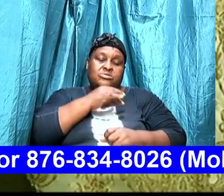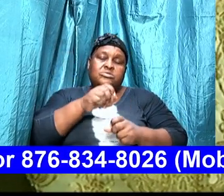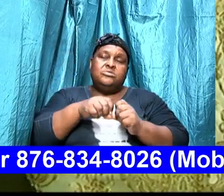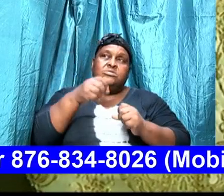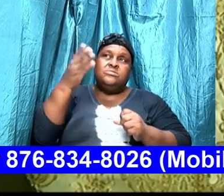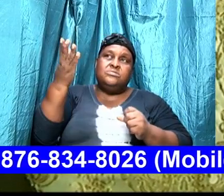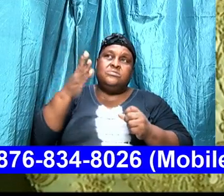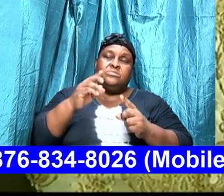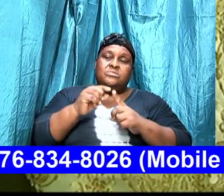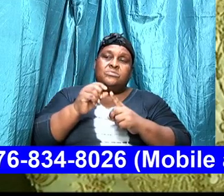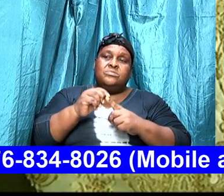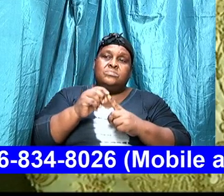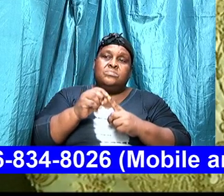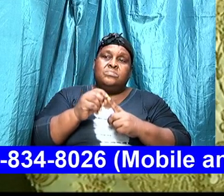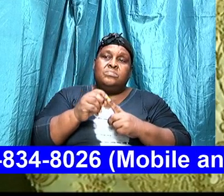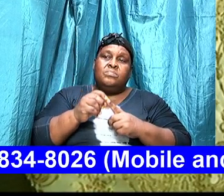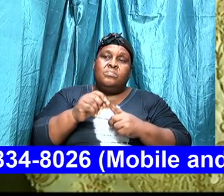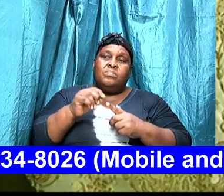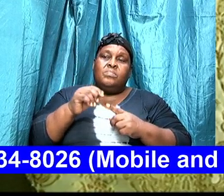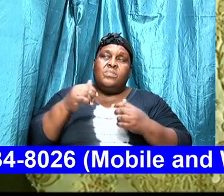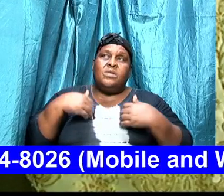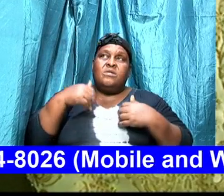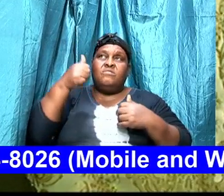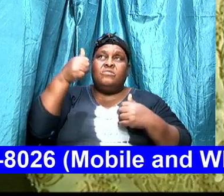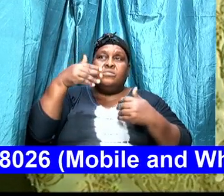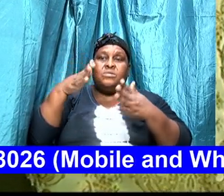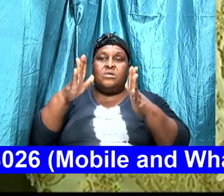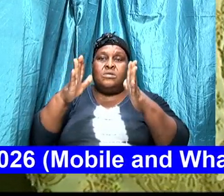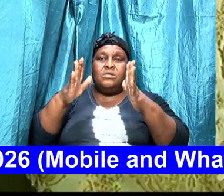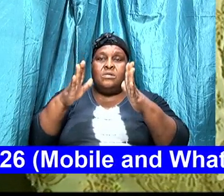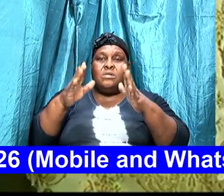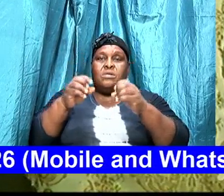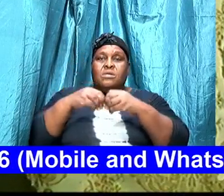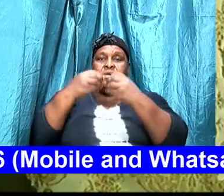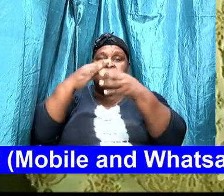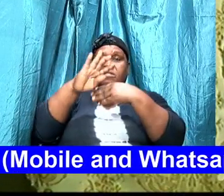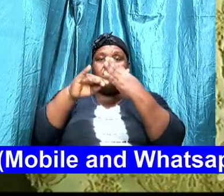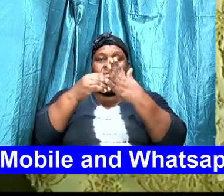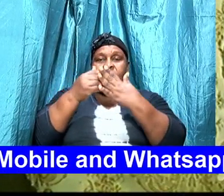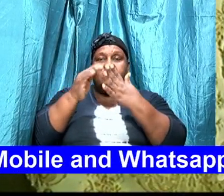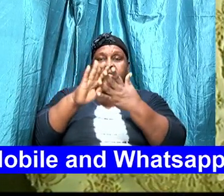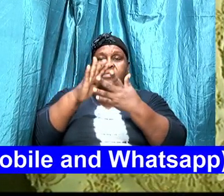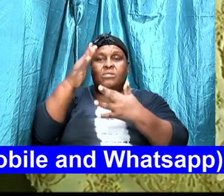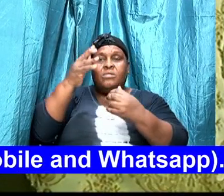and what you are about. Have your own way, O God, as we give you all the glory,